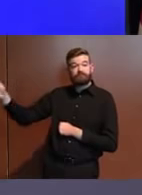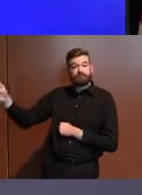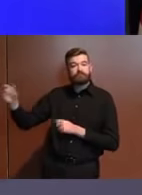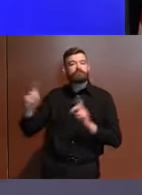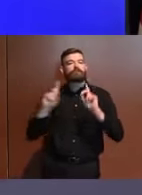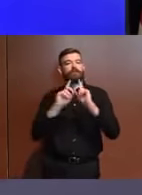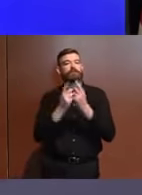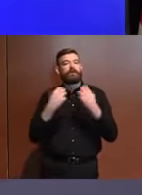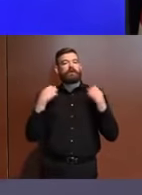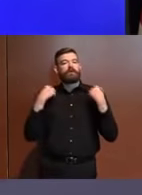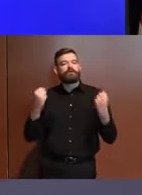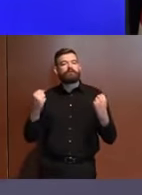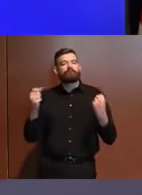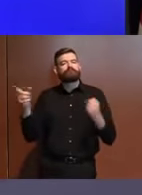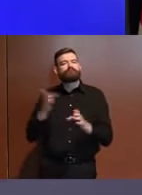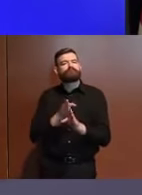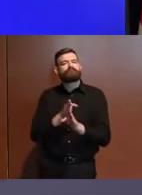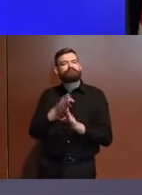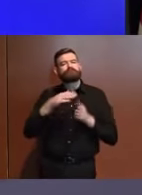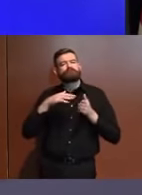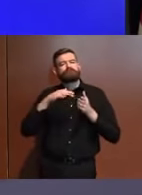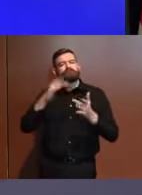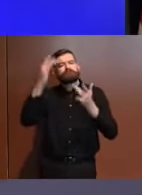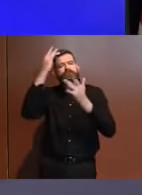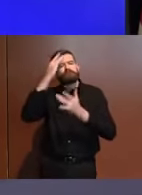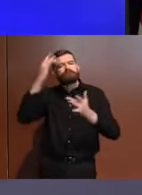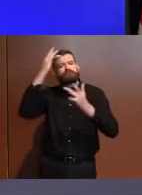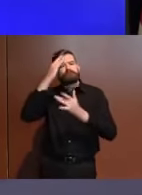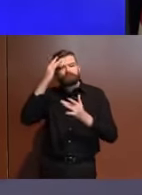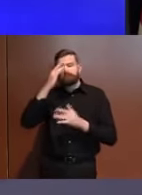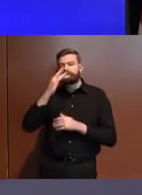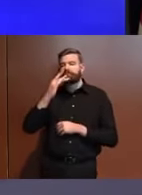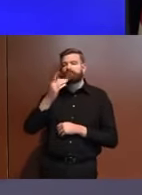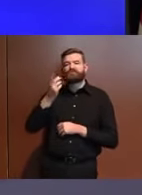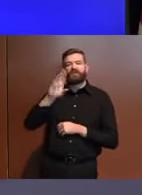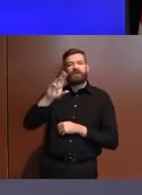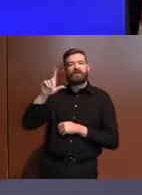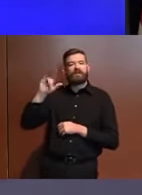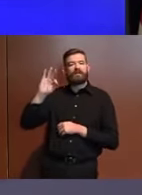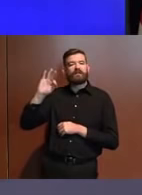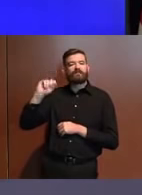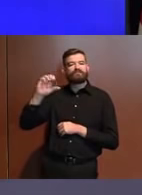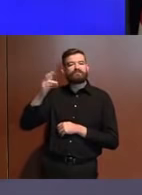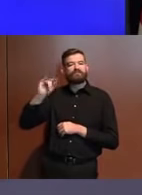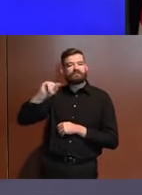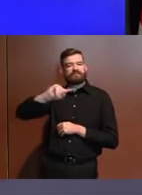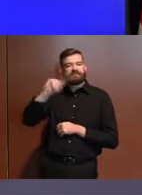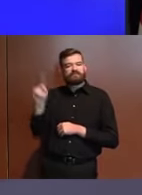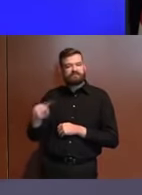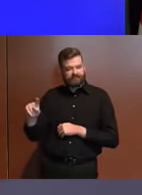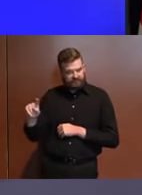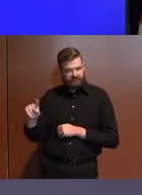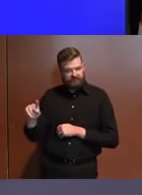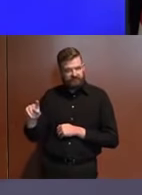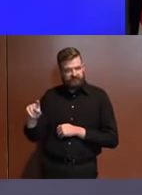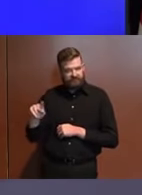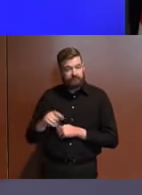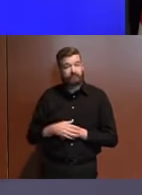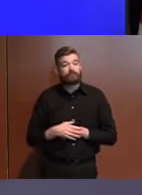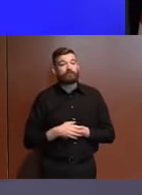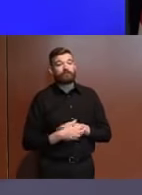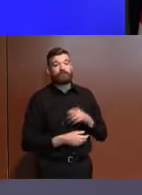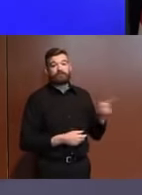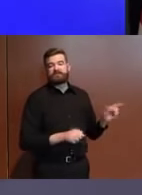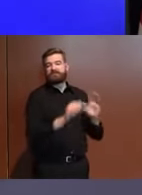Disease Service Medical Director, Dr. Ed Lifshitz. Dr. Lifshitz, good to have you with us back. To my left, State Police Superintendent